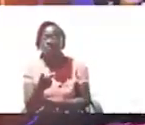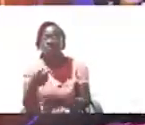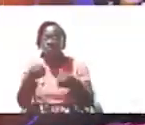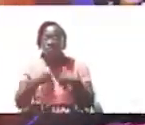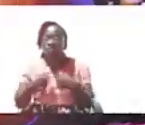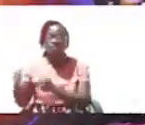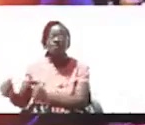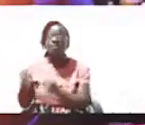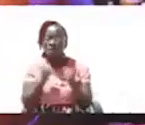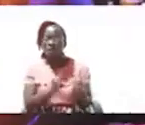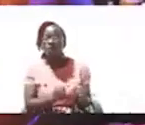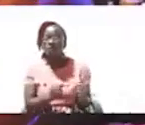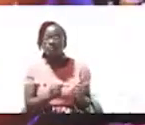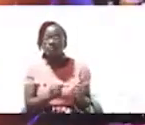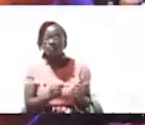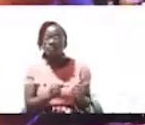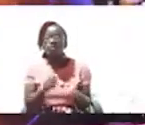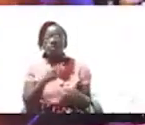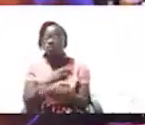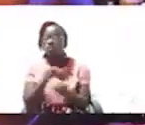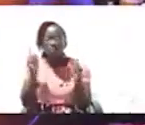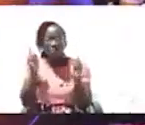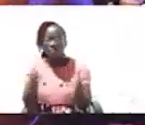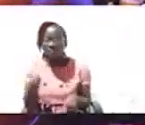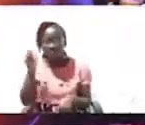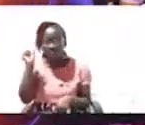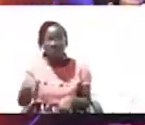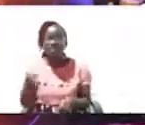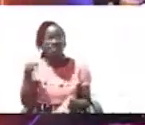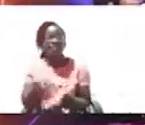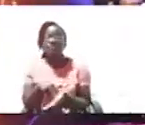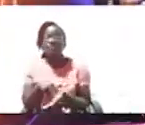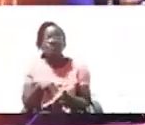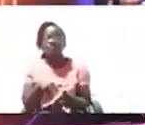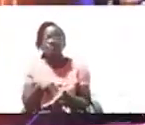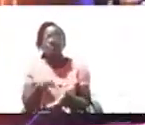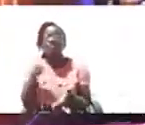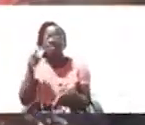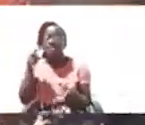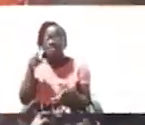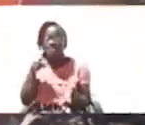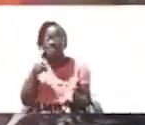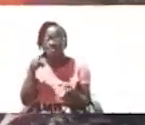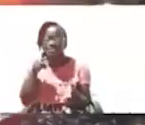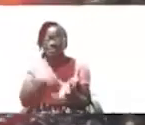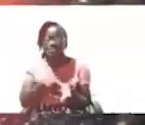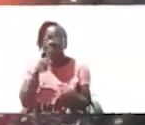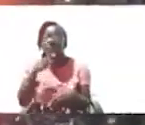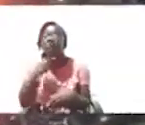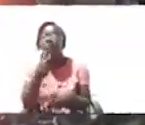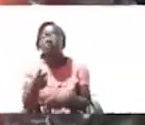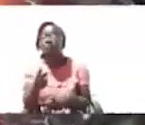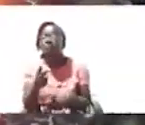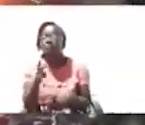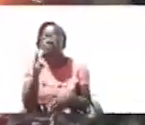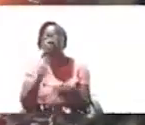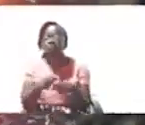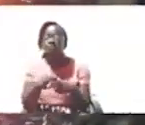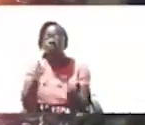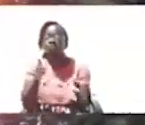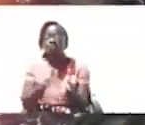it wields power. Nobody can stand it. The voice is called